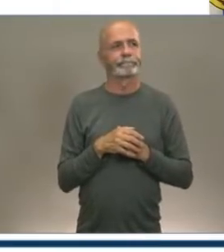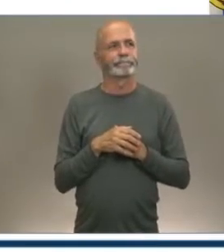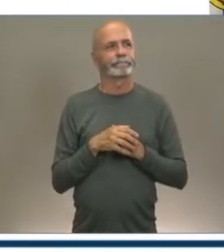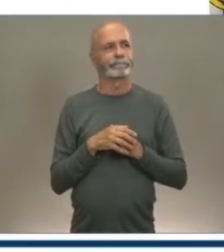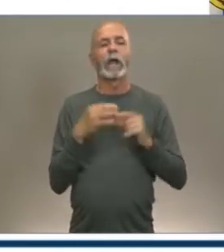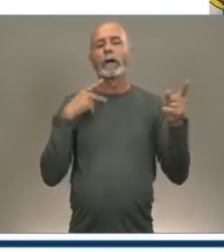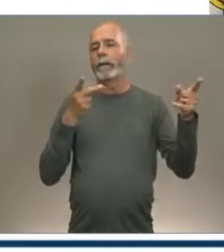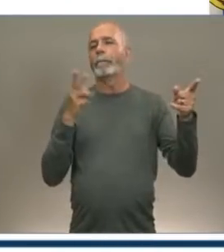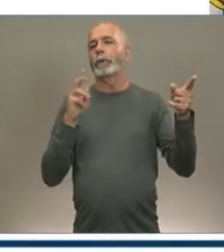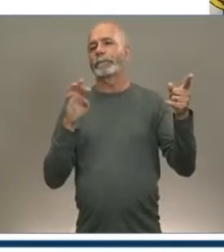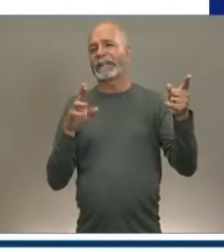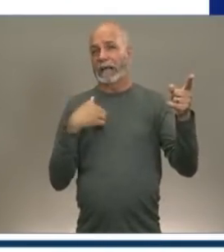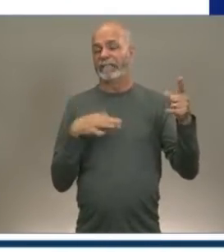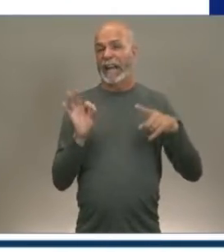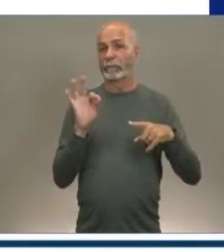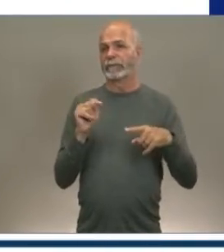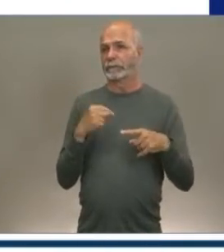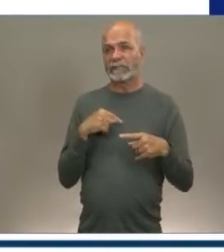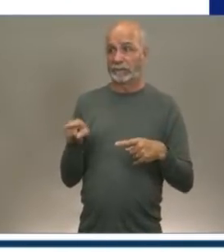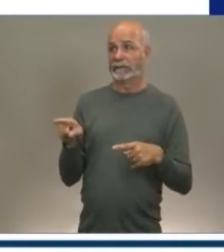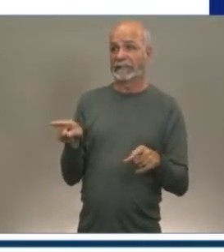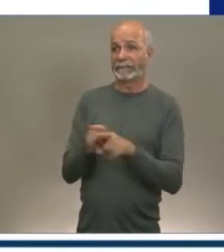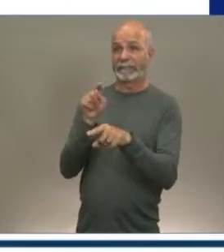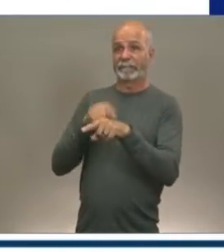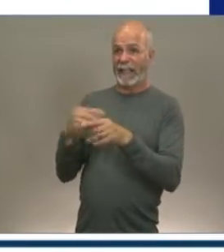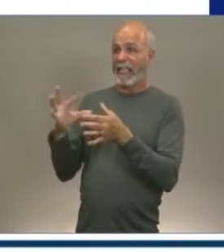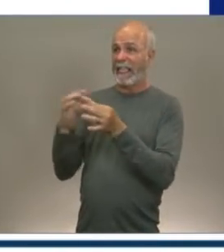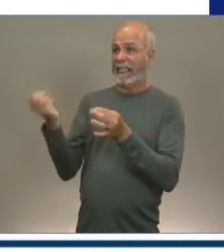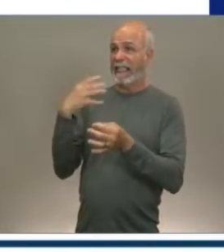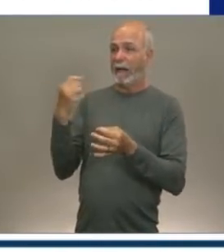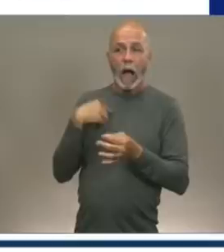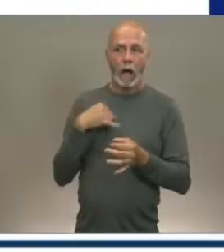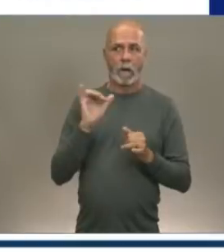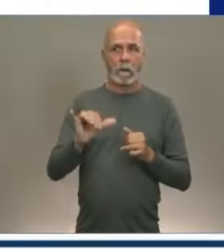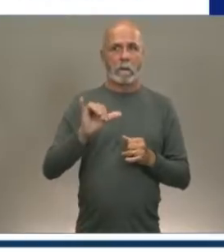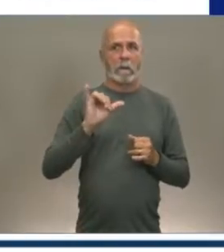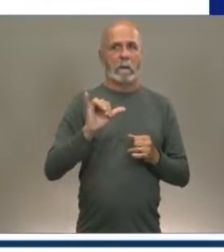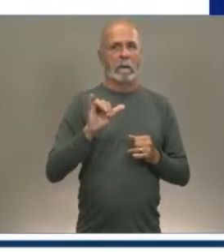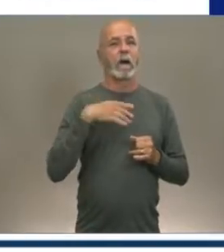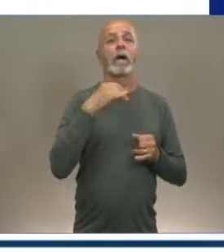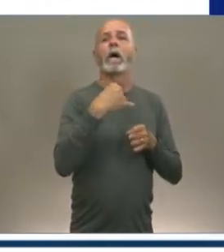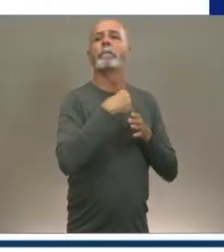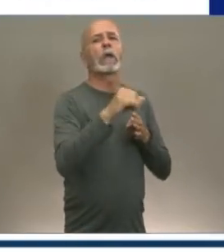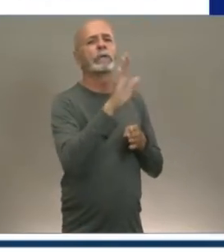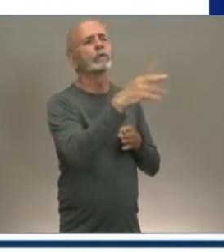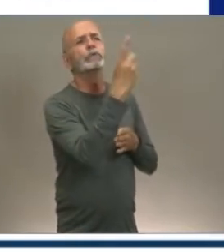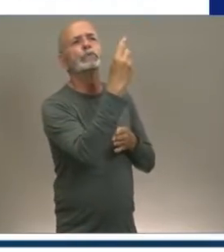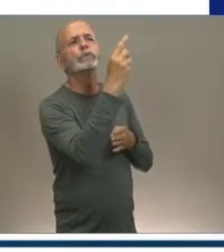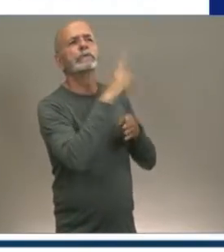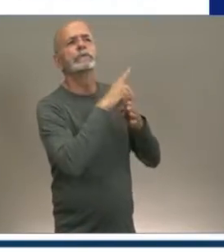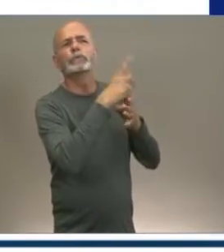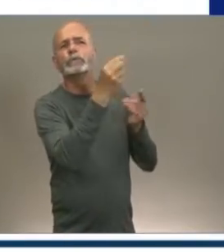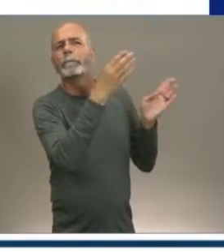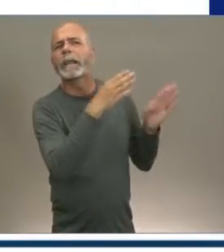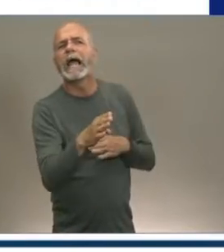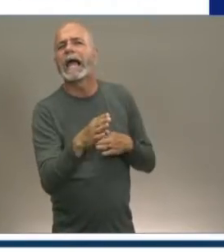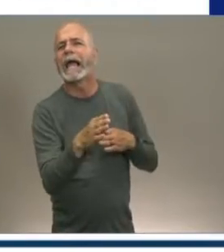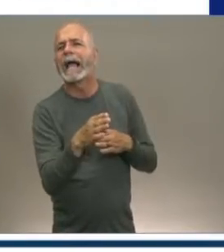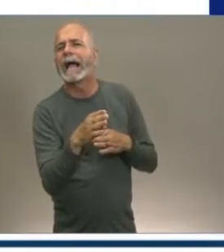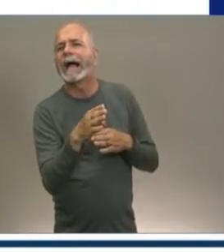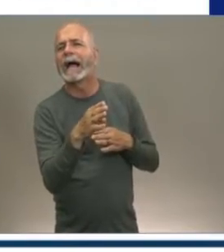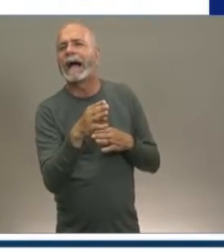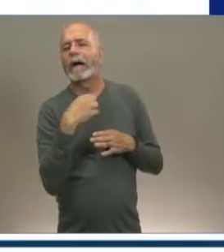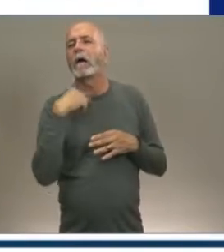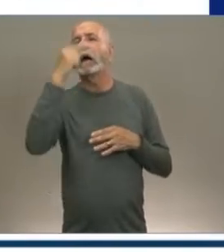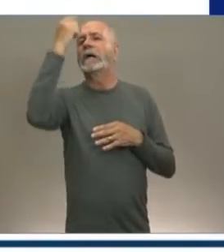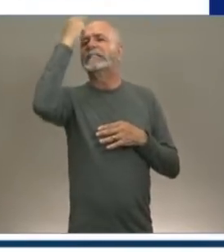time you did, and we have calls in to figure out what their border plan is. My understanding is they require one